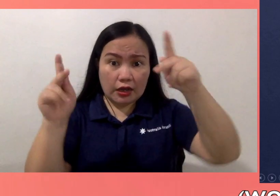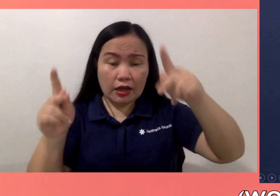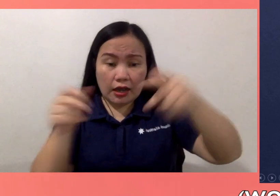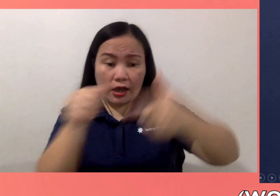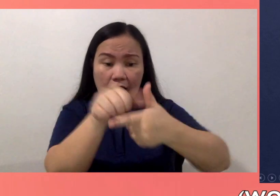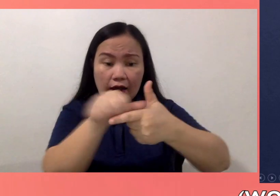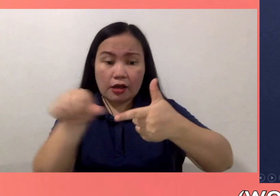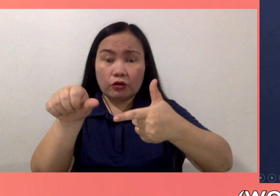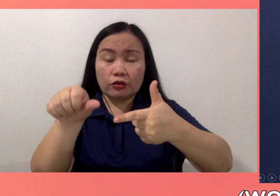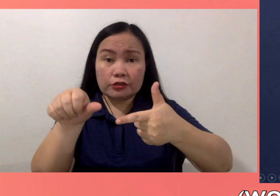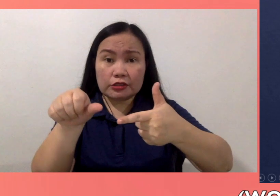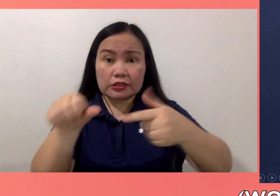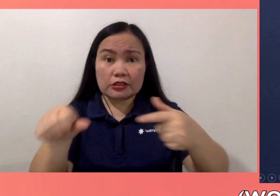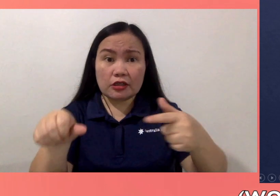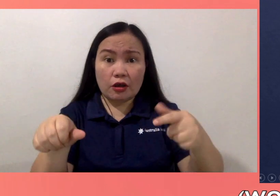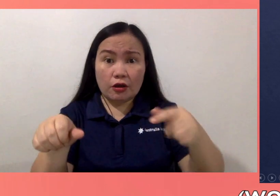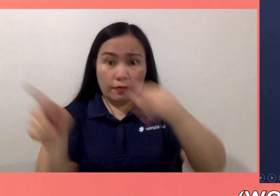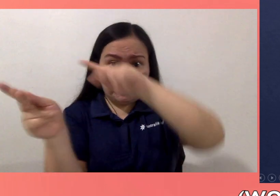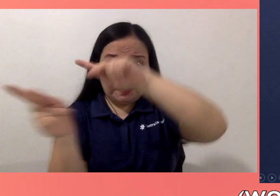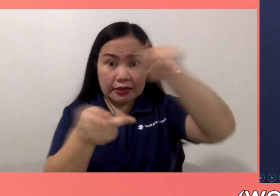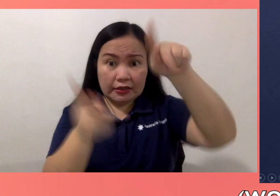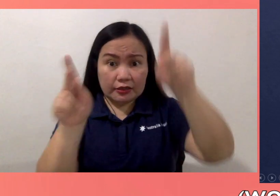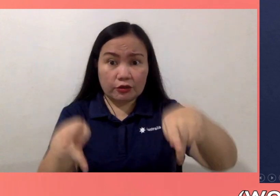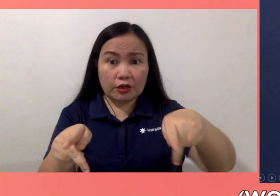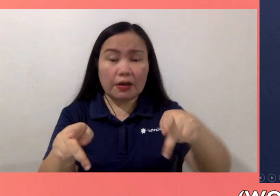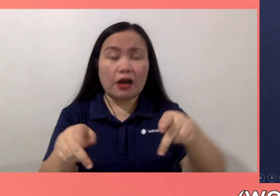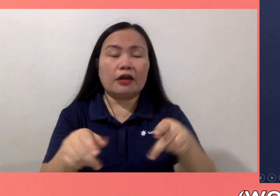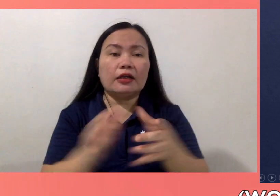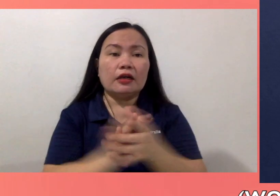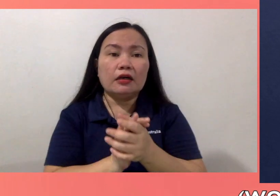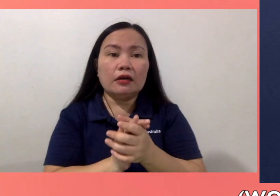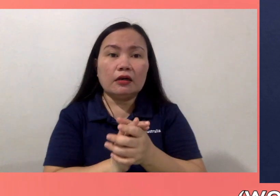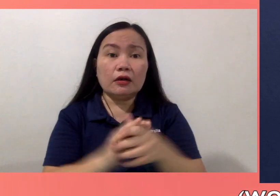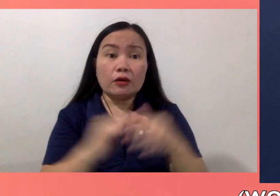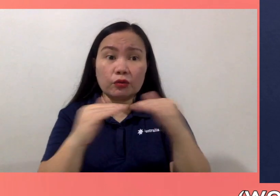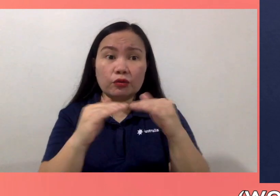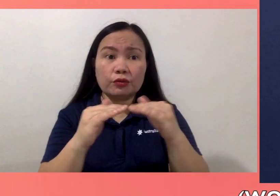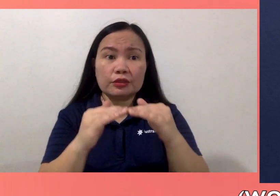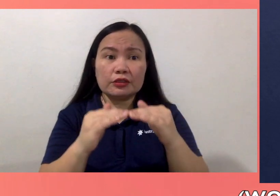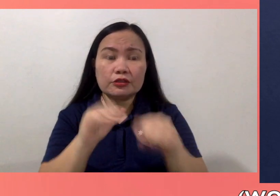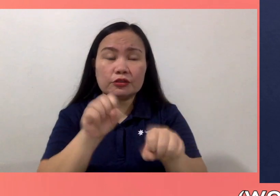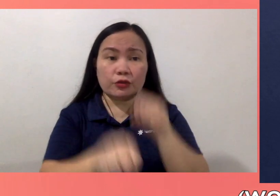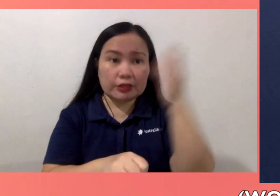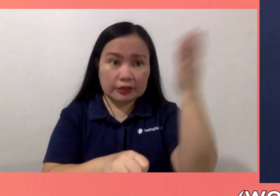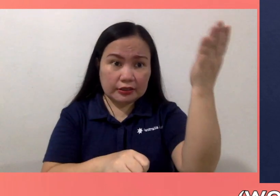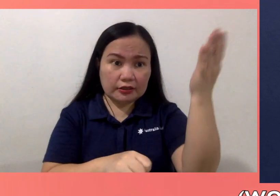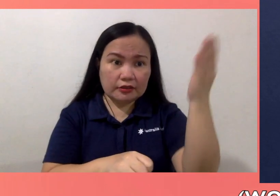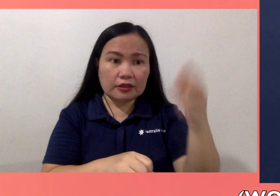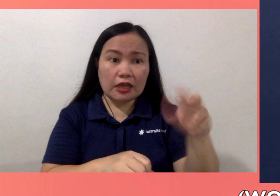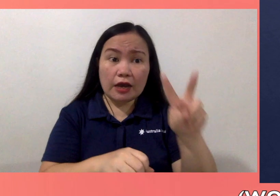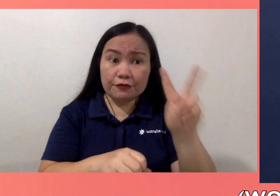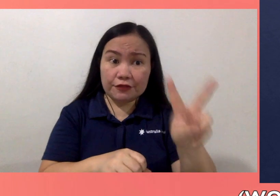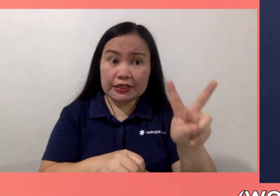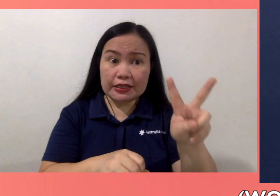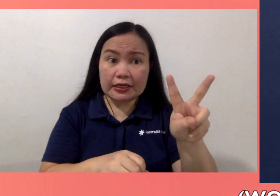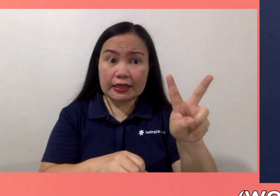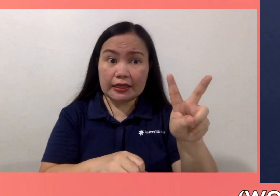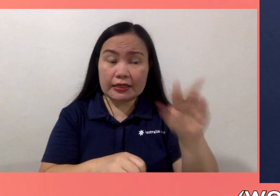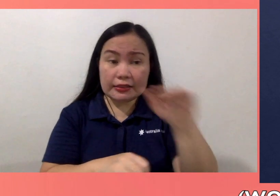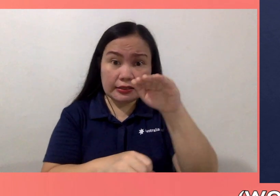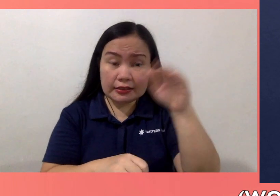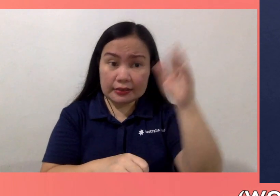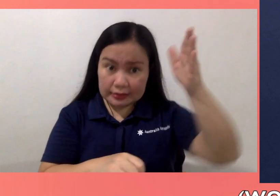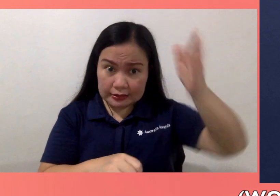parallelogram are congruent. So, therefore, so yung side na to ay equal sa side na to. So, we can say